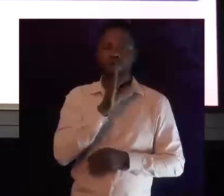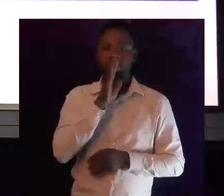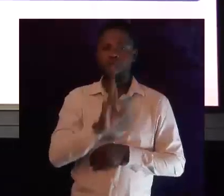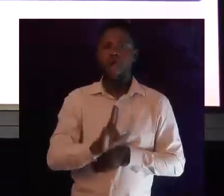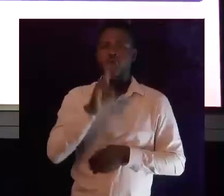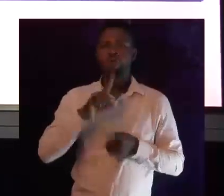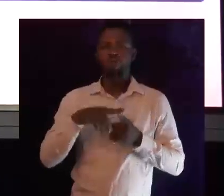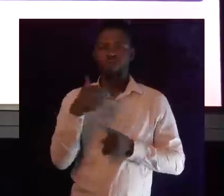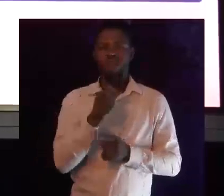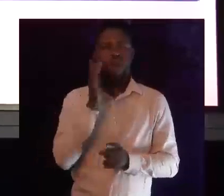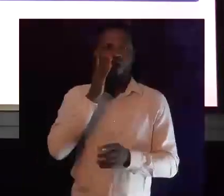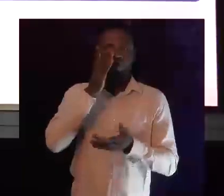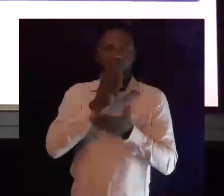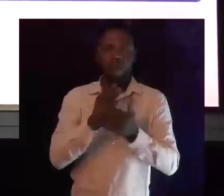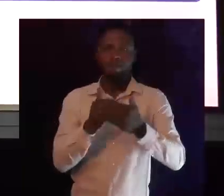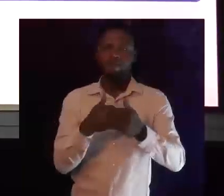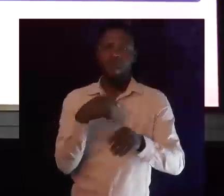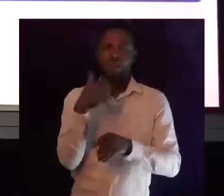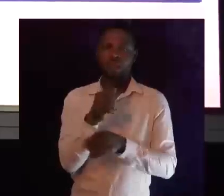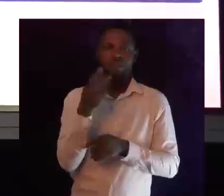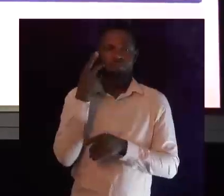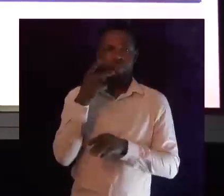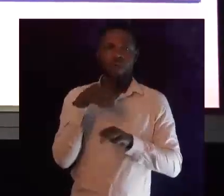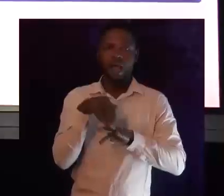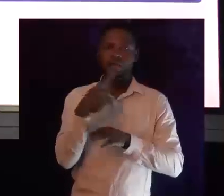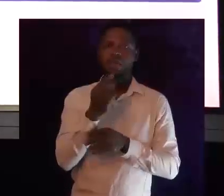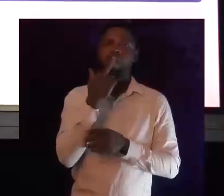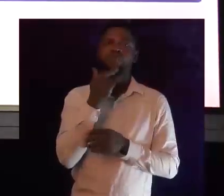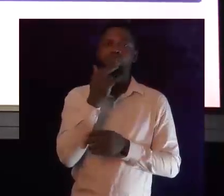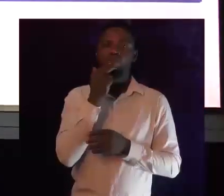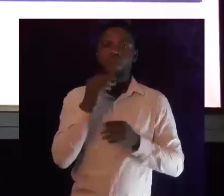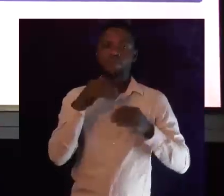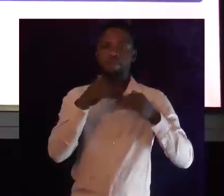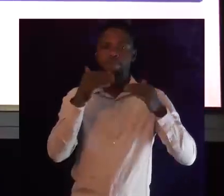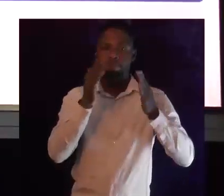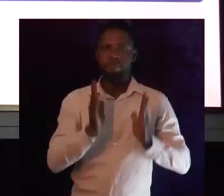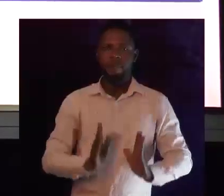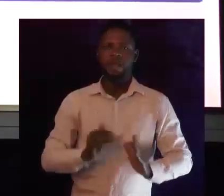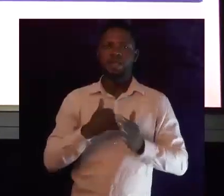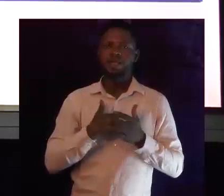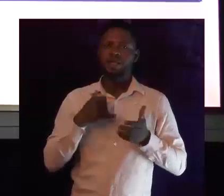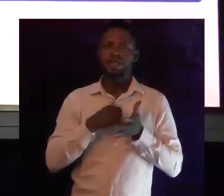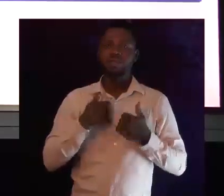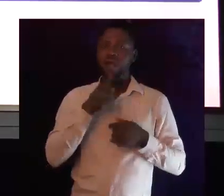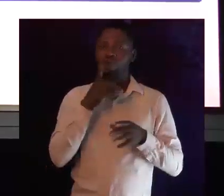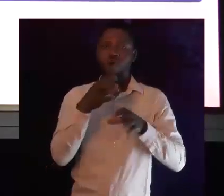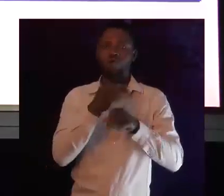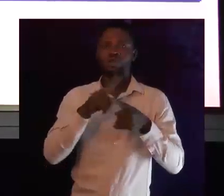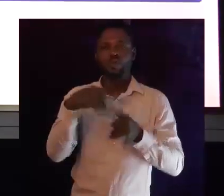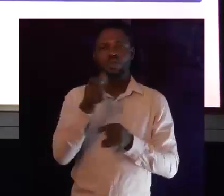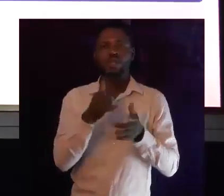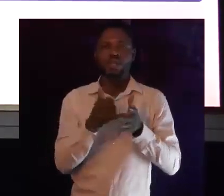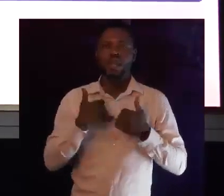will just stop before 10. So look at the red bar. Can you see that it has not gotten to 10? It will stop